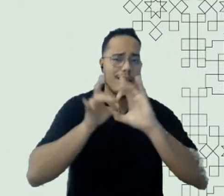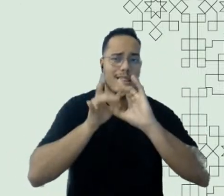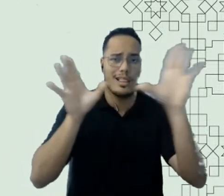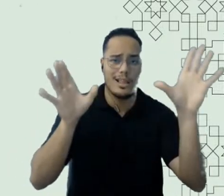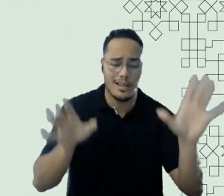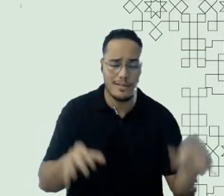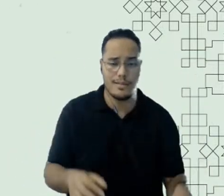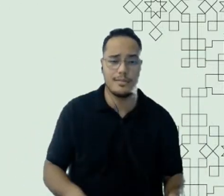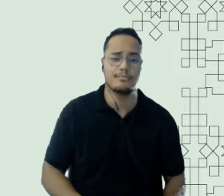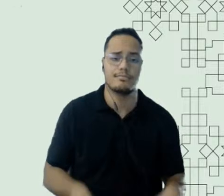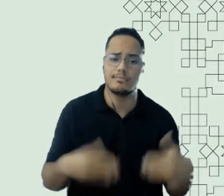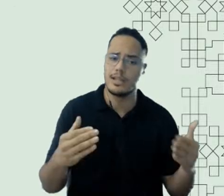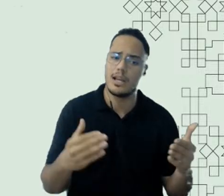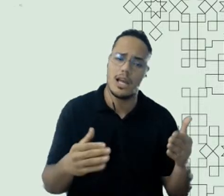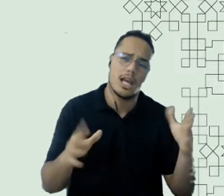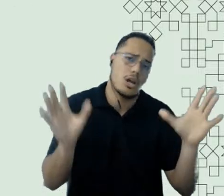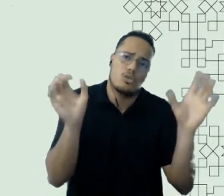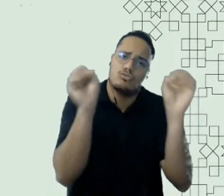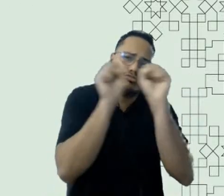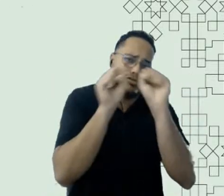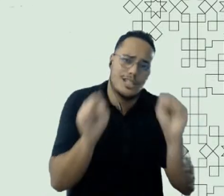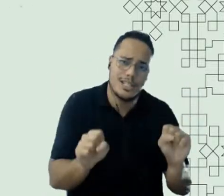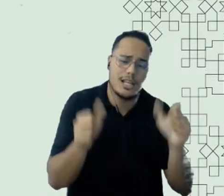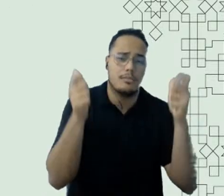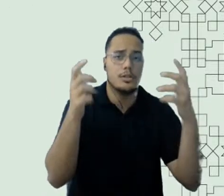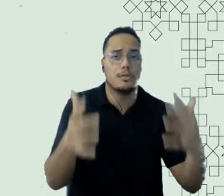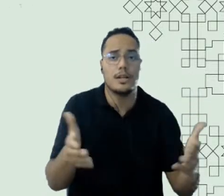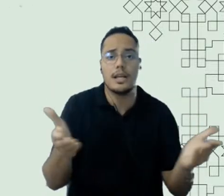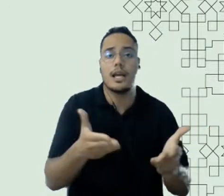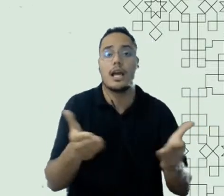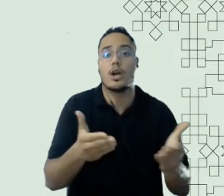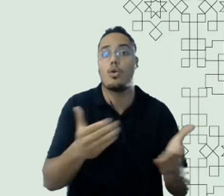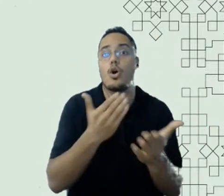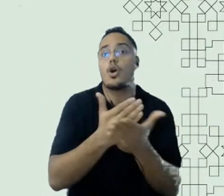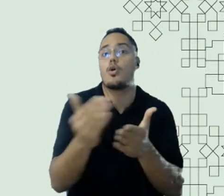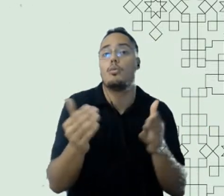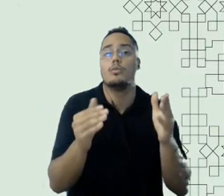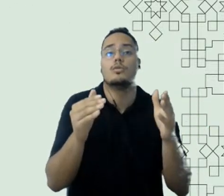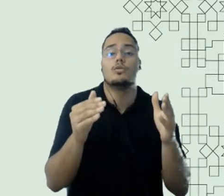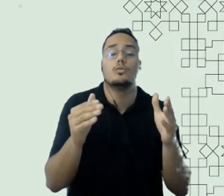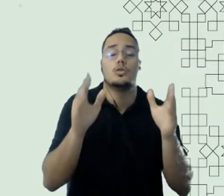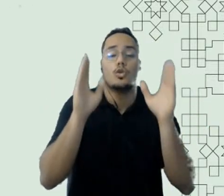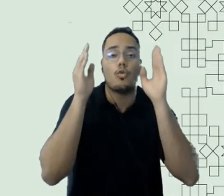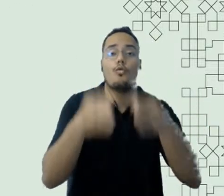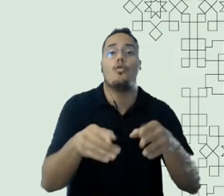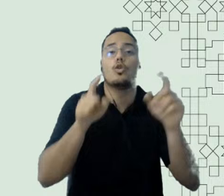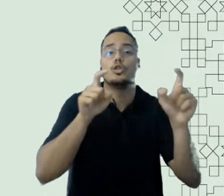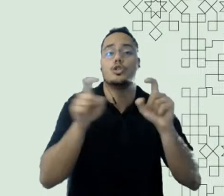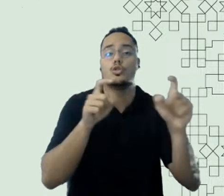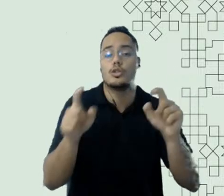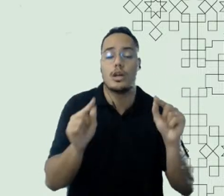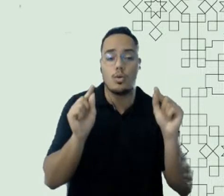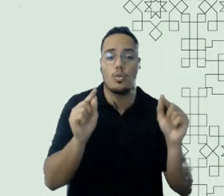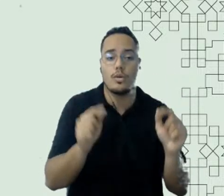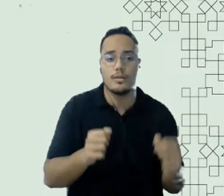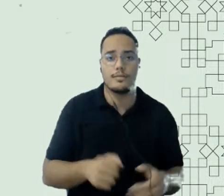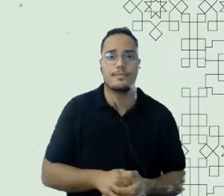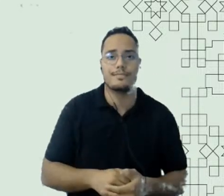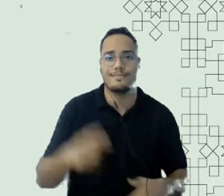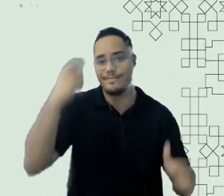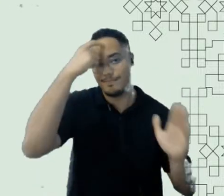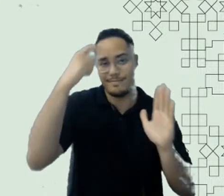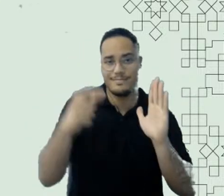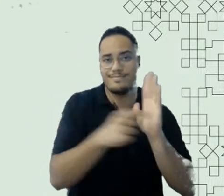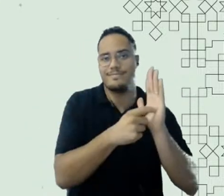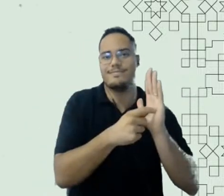the discussion at the European Union is generative AI. And here we have the feeling that we have missed an